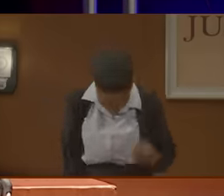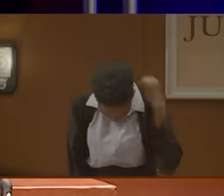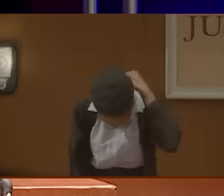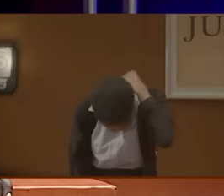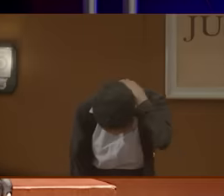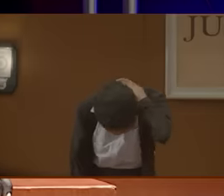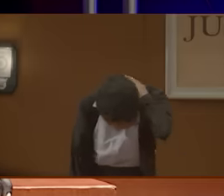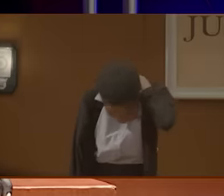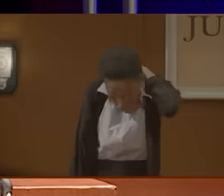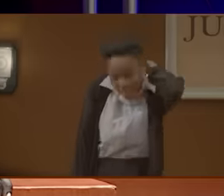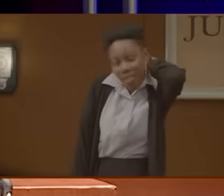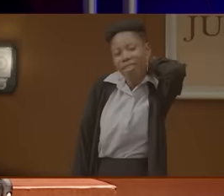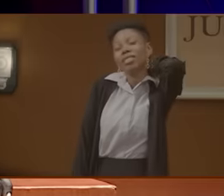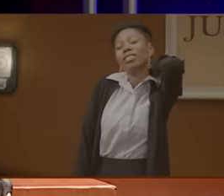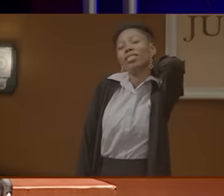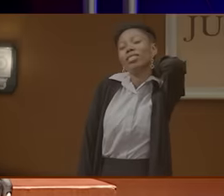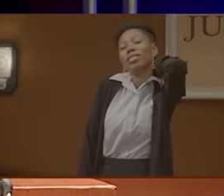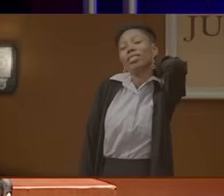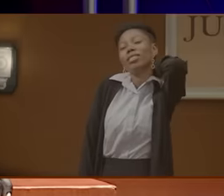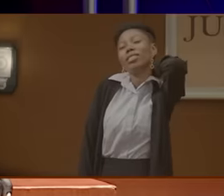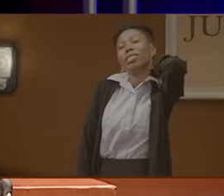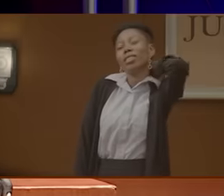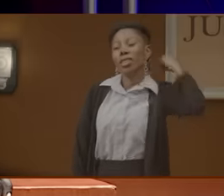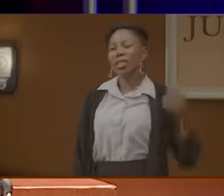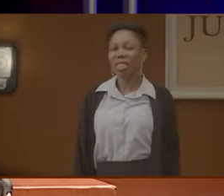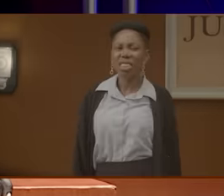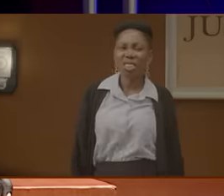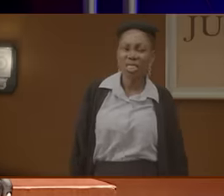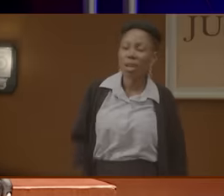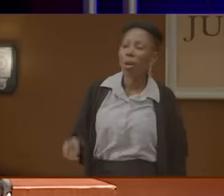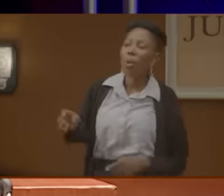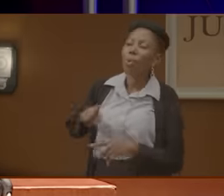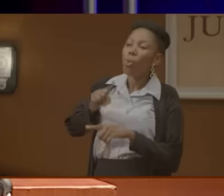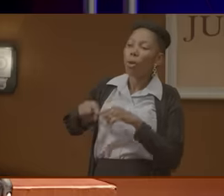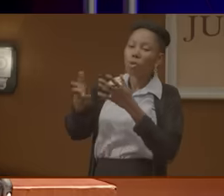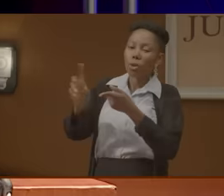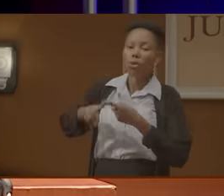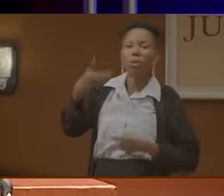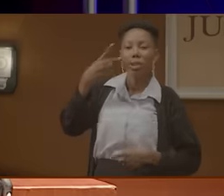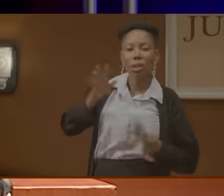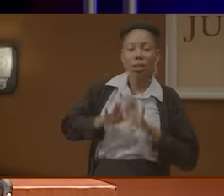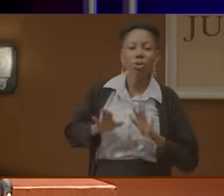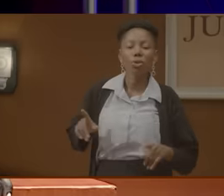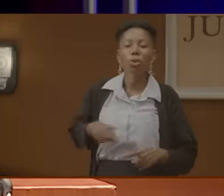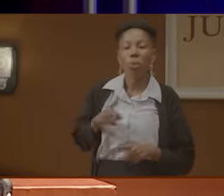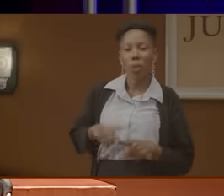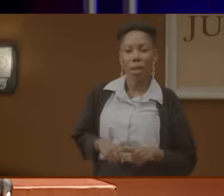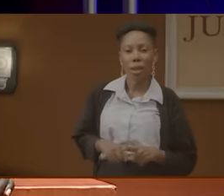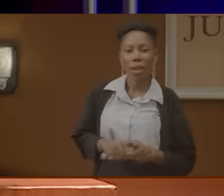of what I'm telling you. My children, I didn't take them play. When do you want them? To visit me.